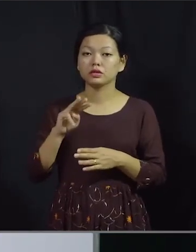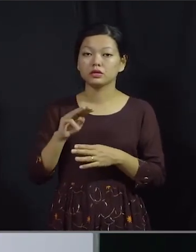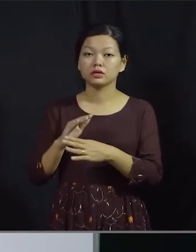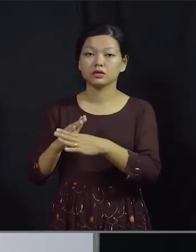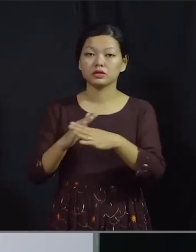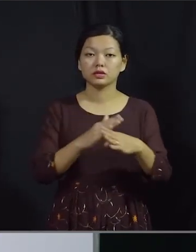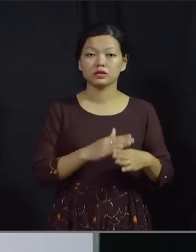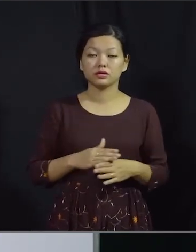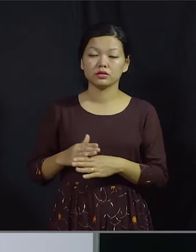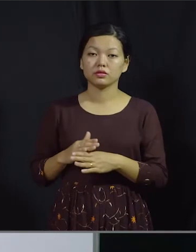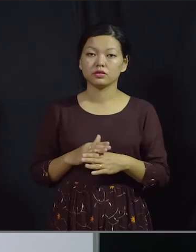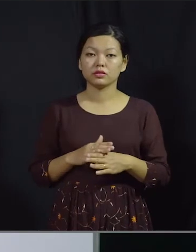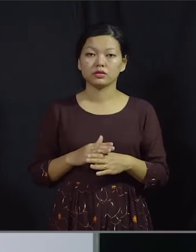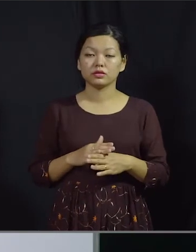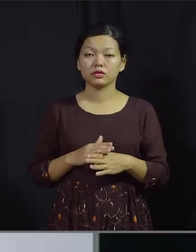the ratio of